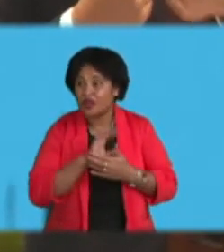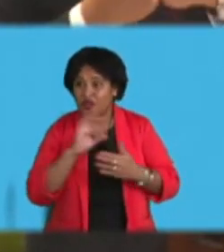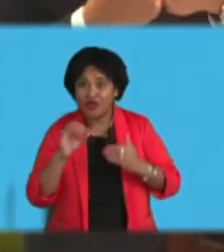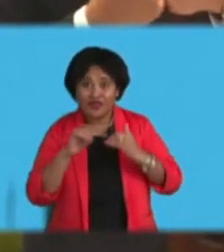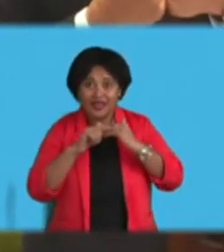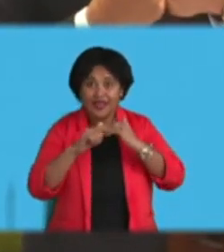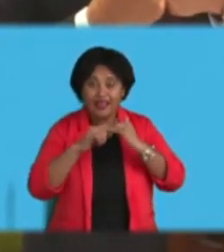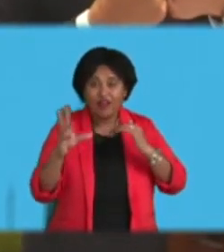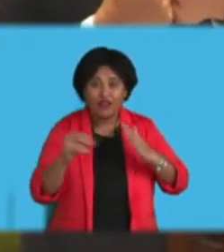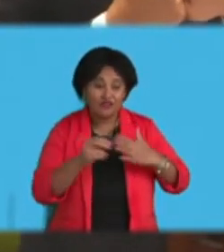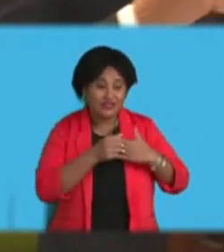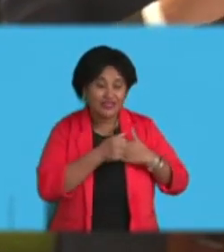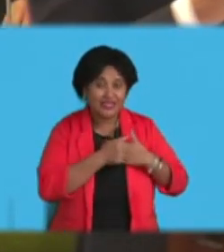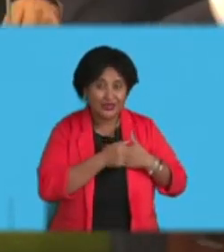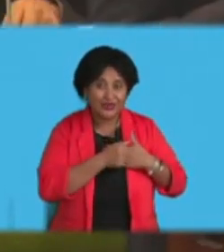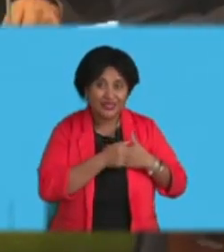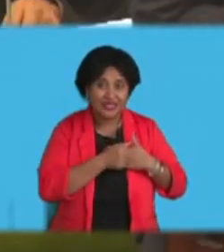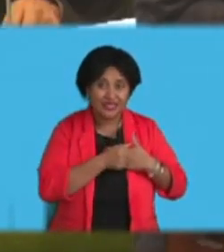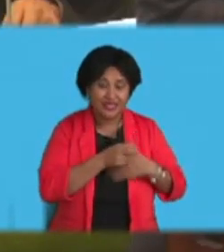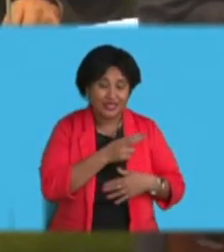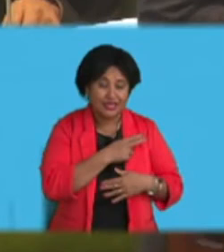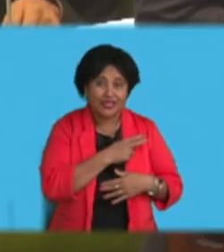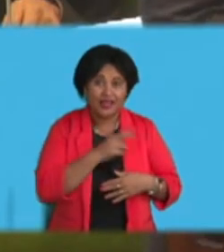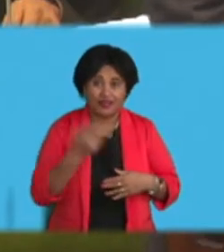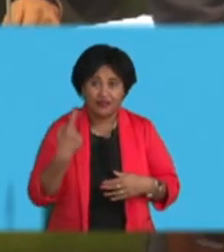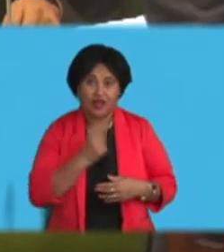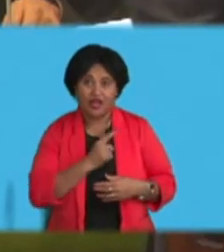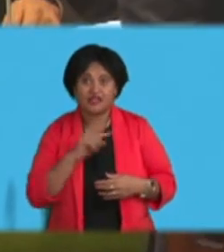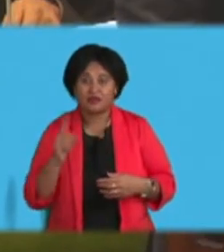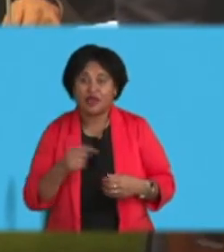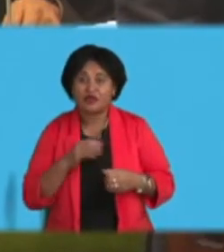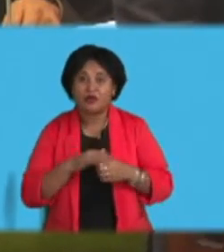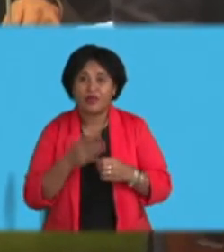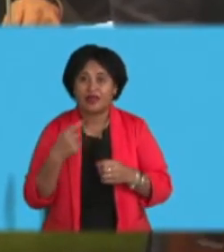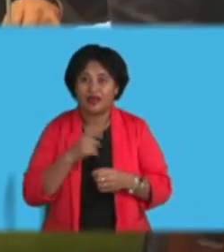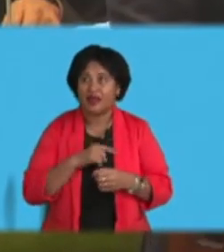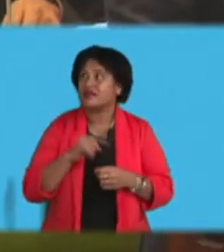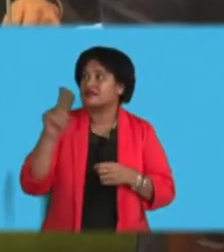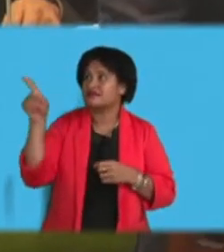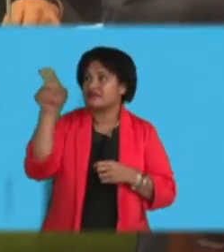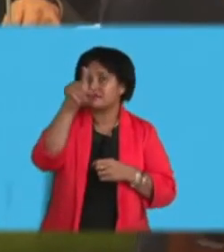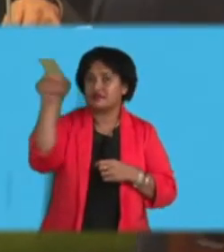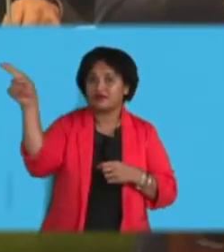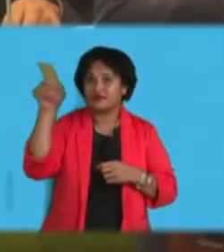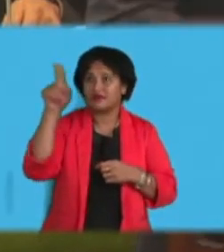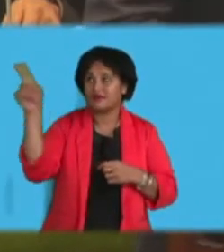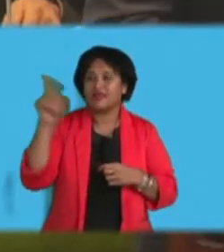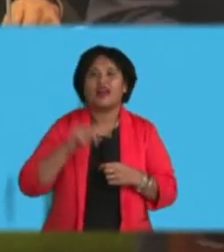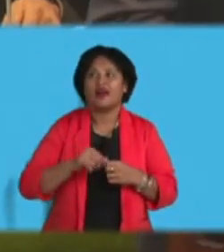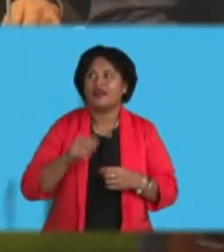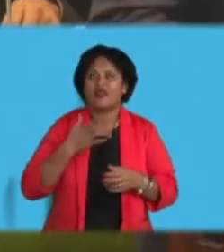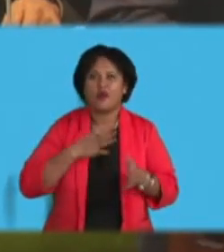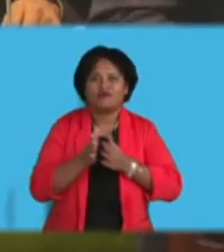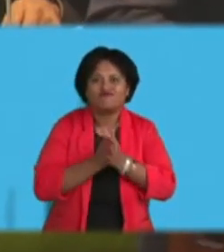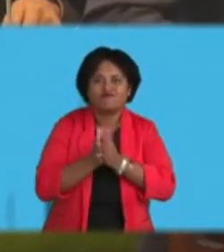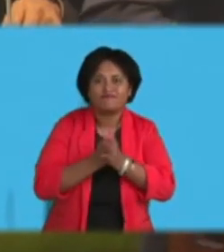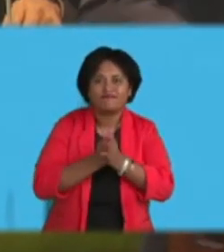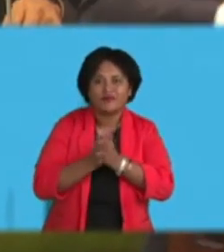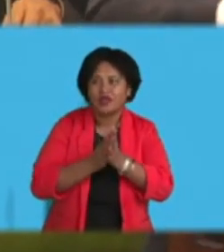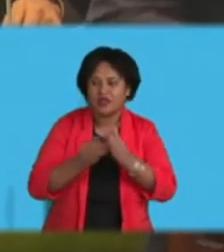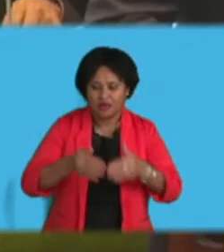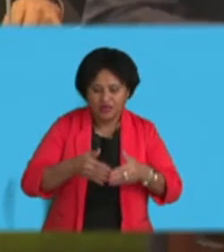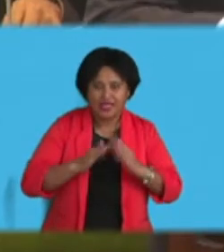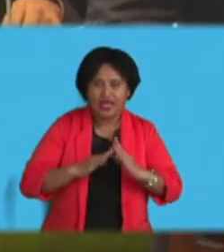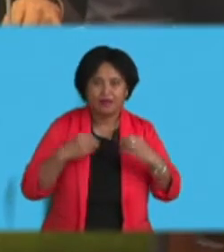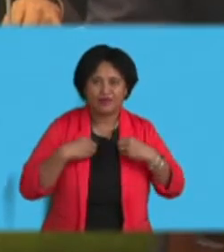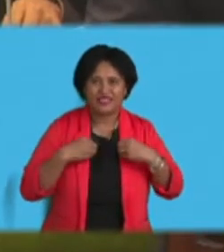of security for us, but it also, in fact, Madam Speaker, makes us more attractive to investors because they know that your financial system